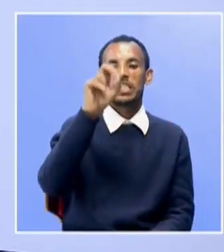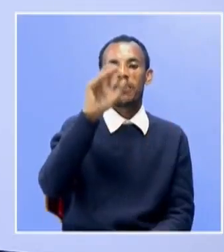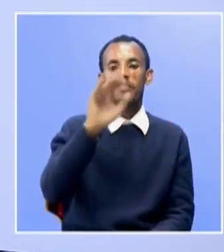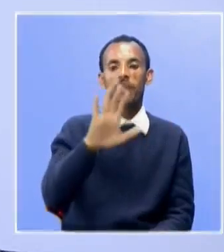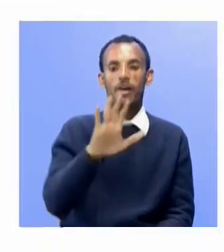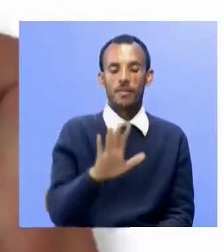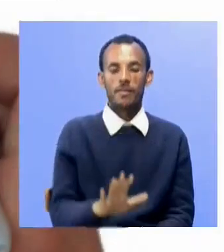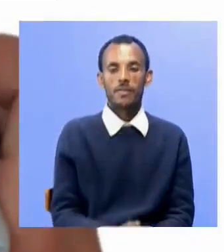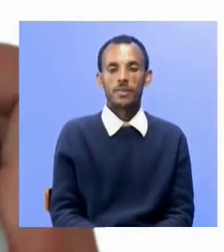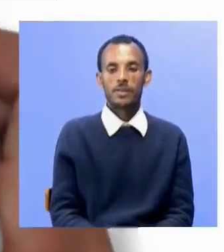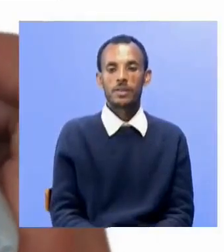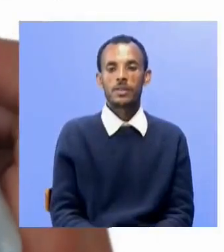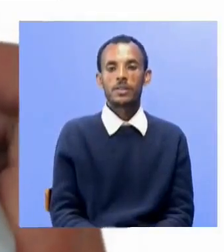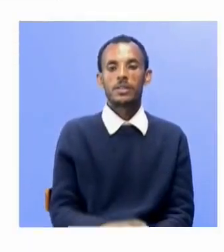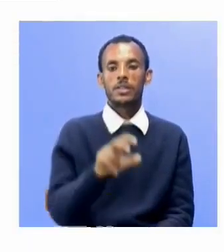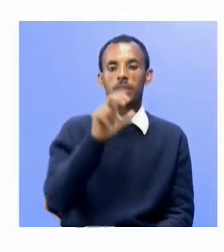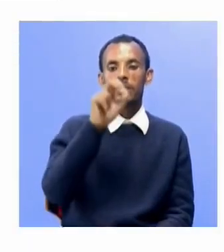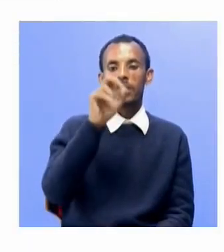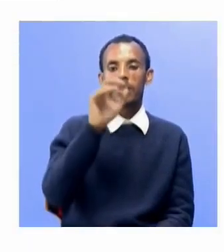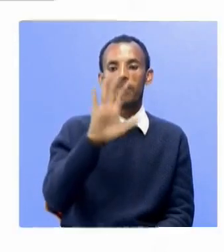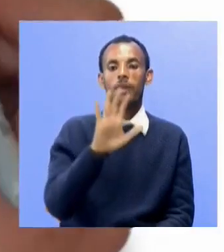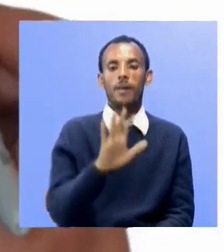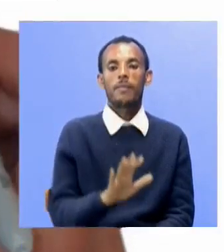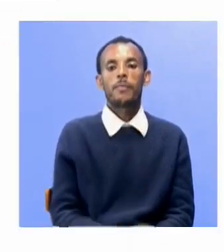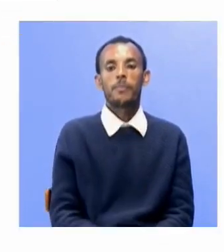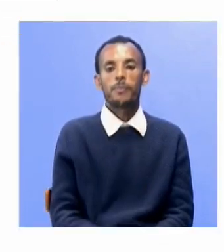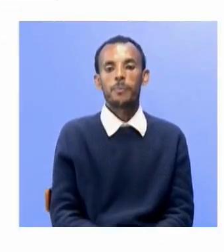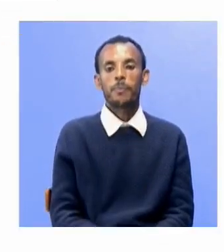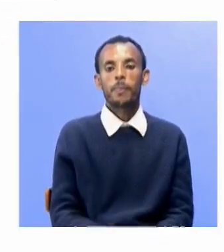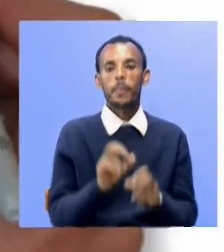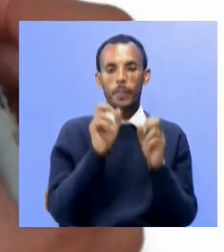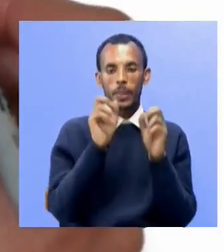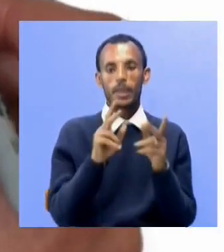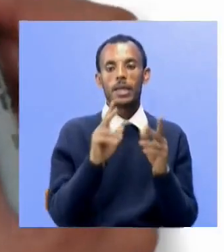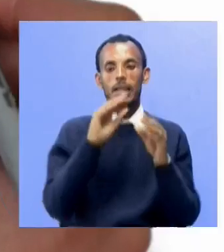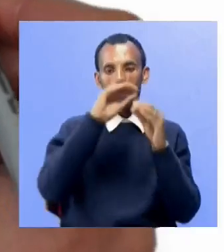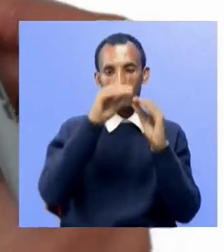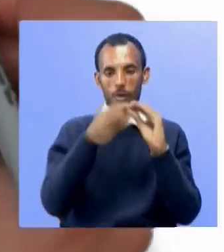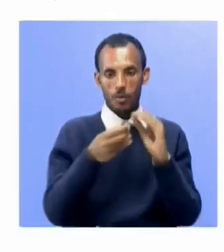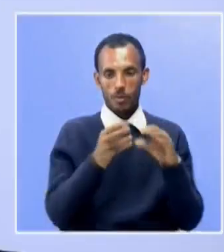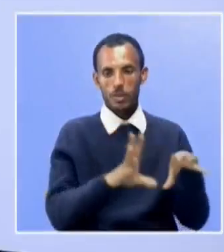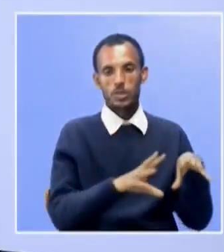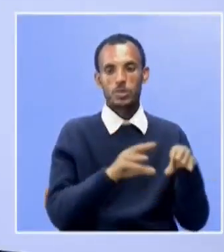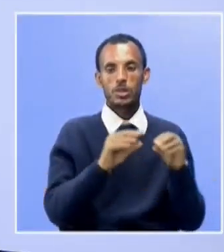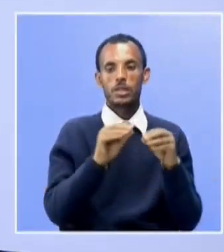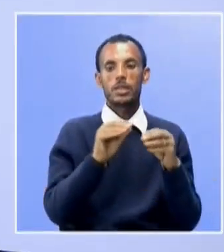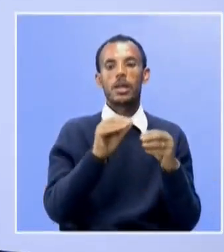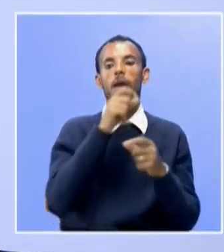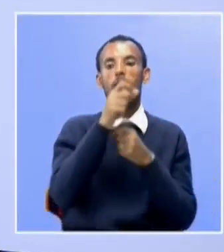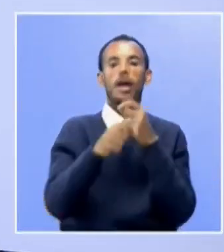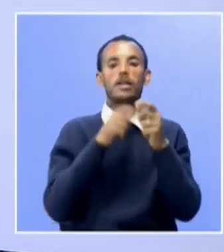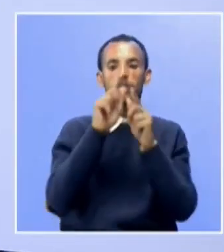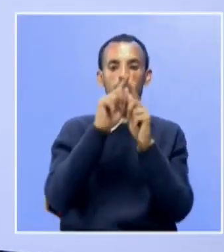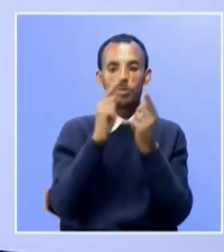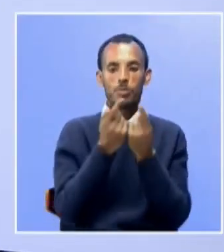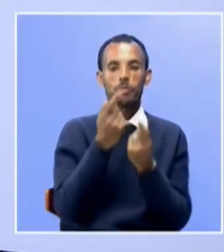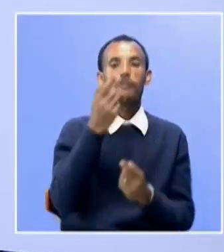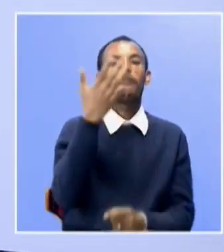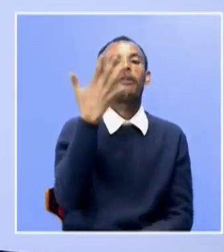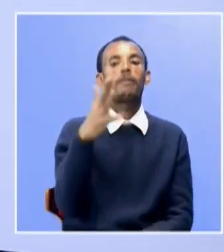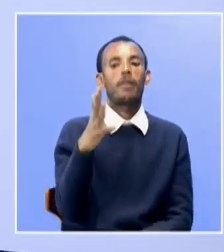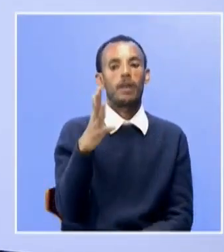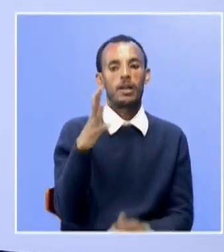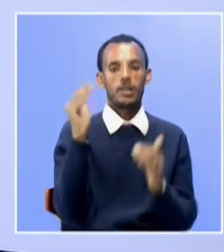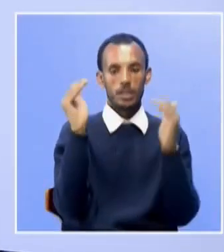and 40, 35. Okay, the number of students whose age group 15. Age group